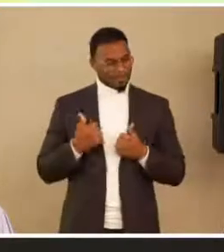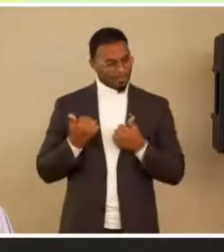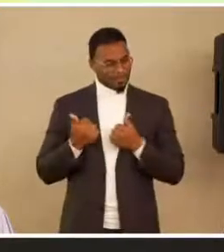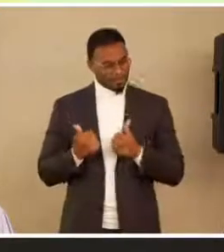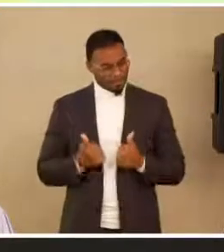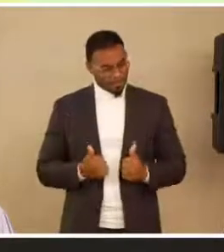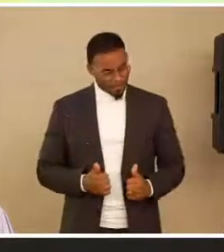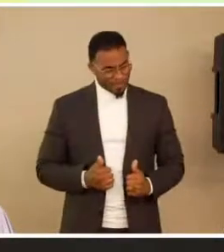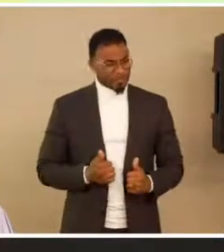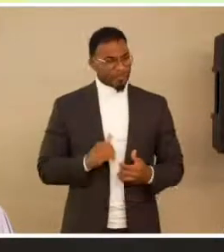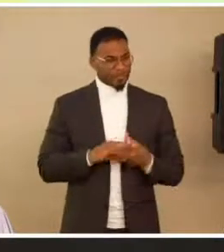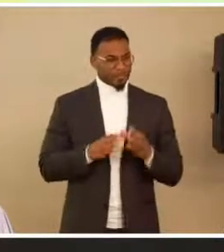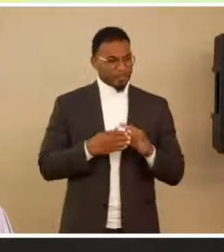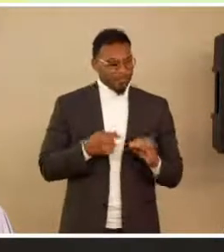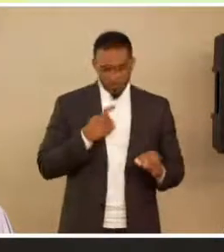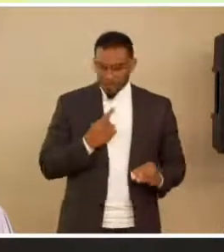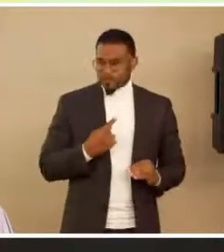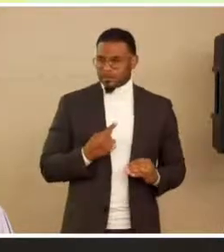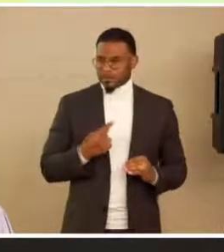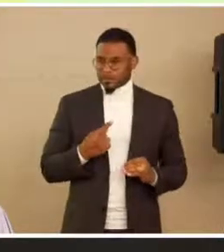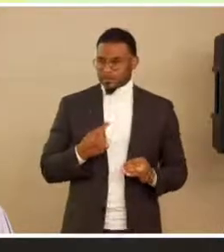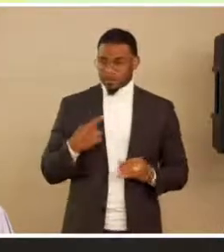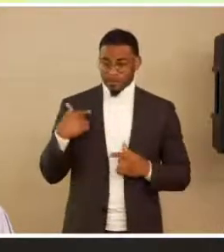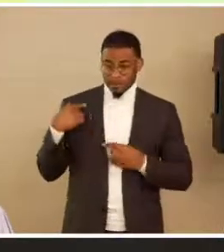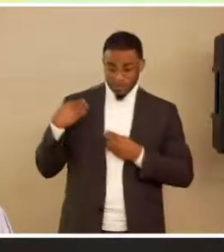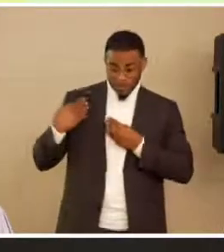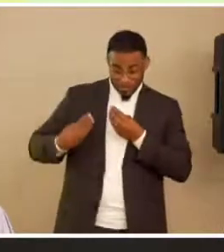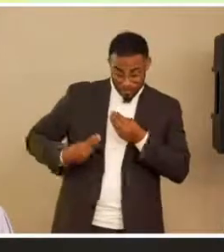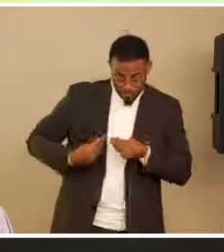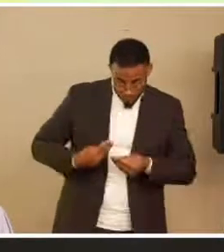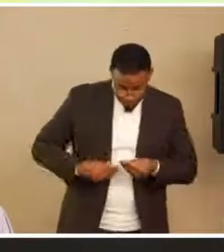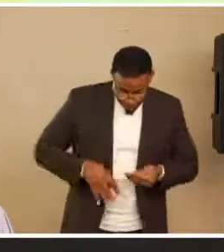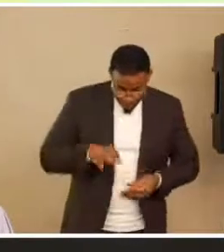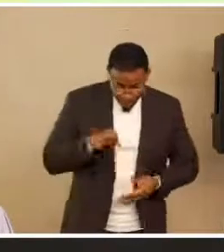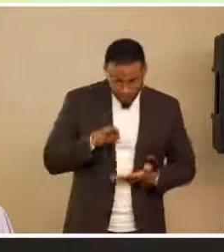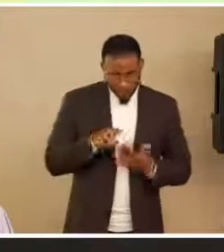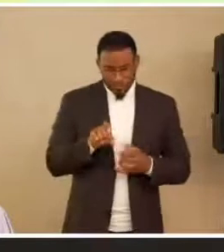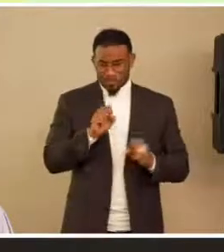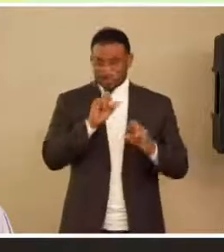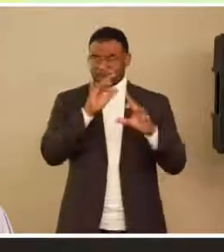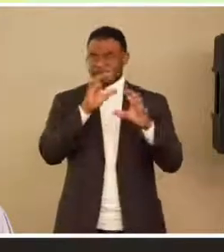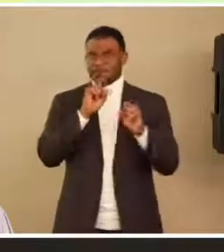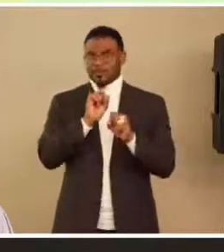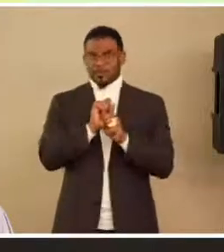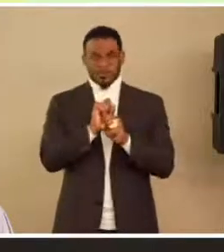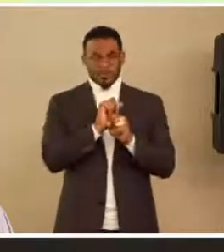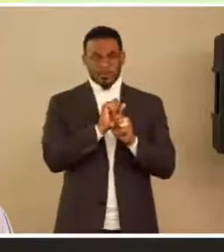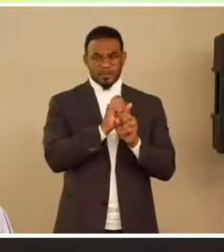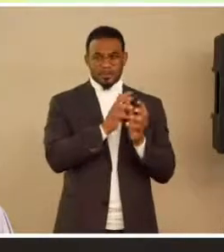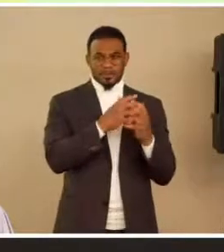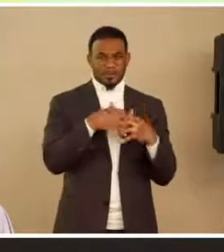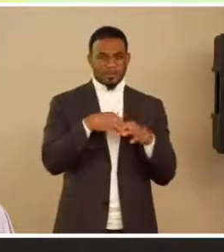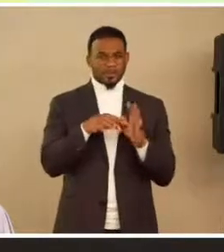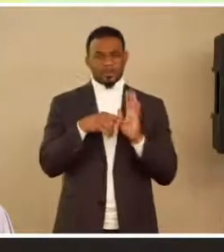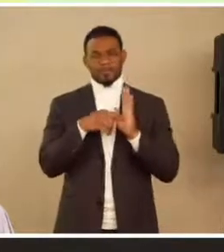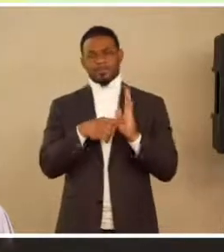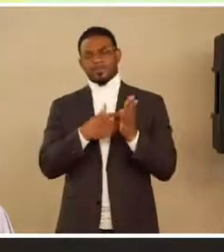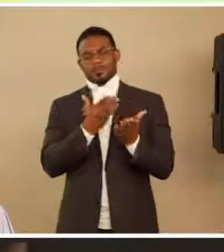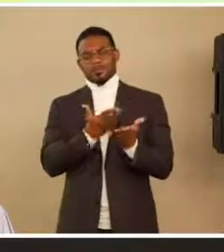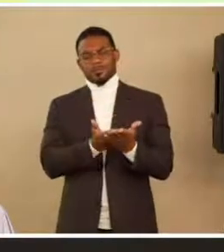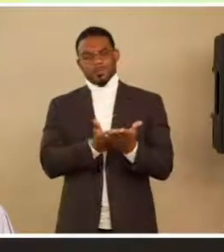detrimental, you know, storytelling lineage that I found that you did a phenomenal job of